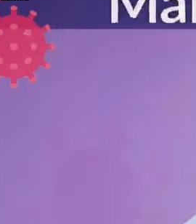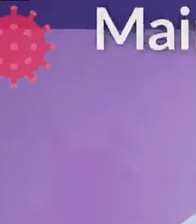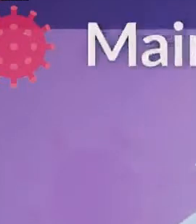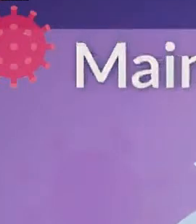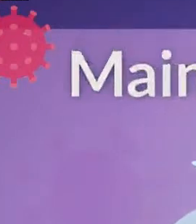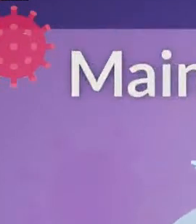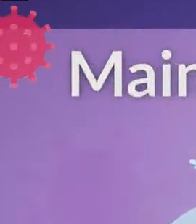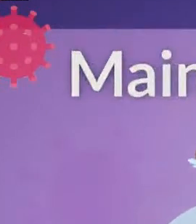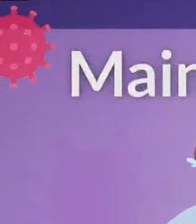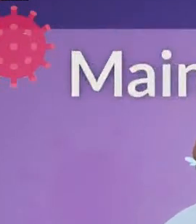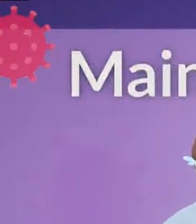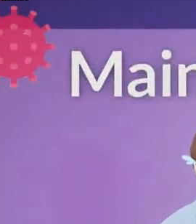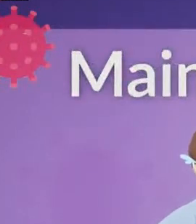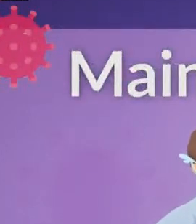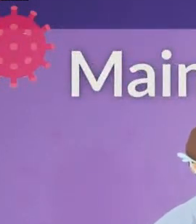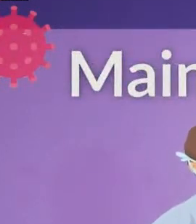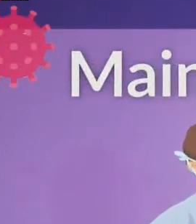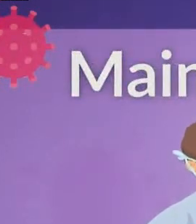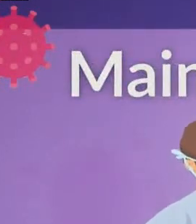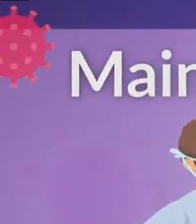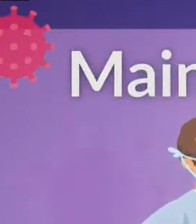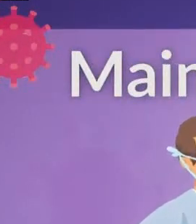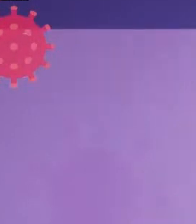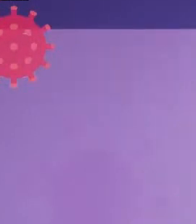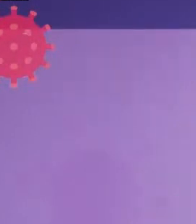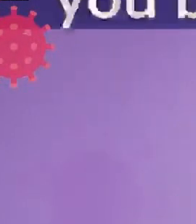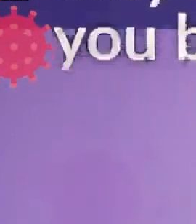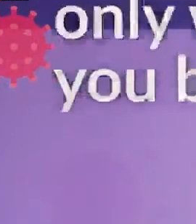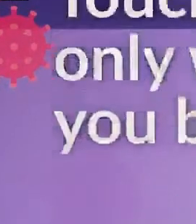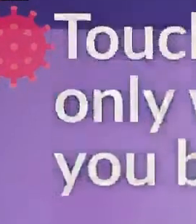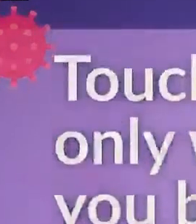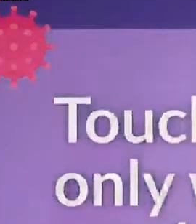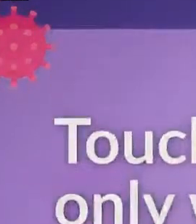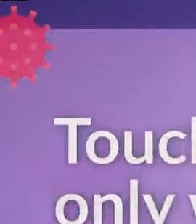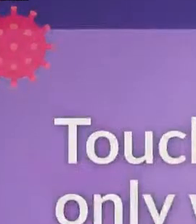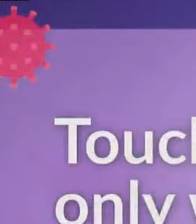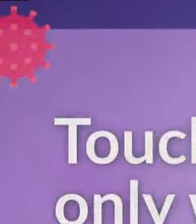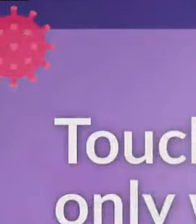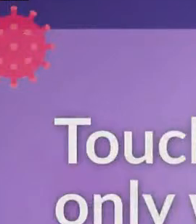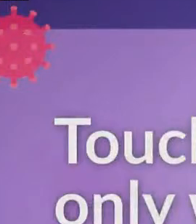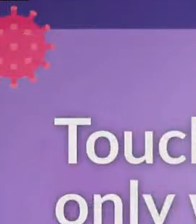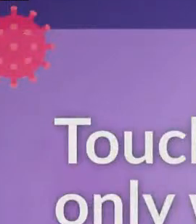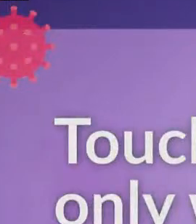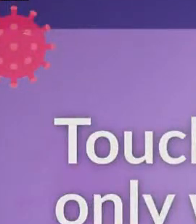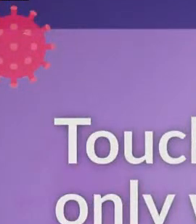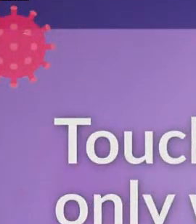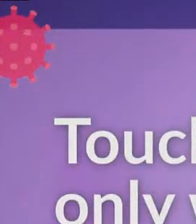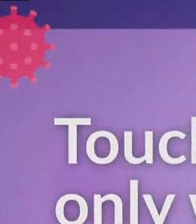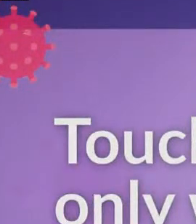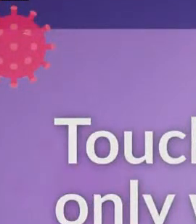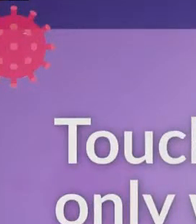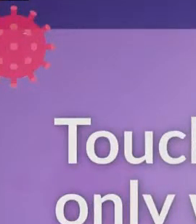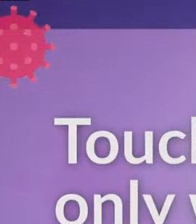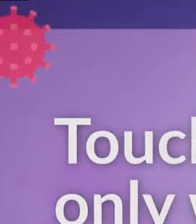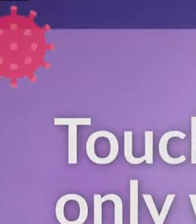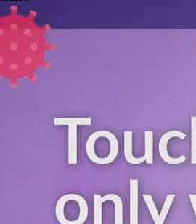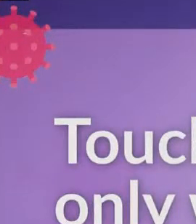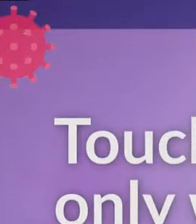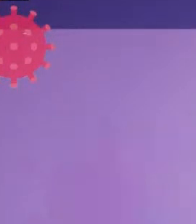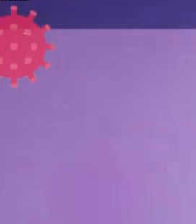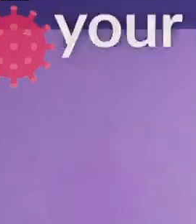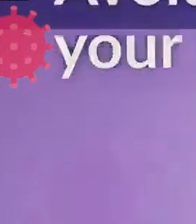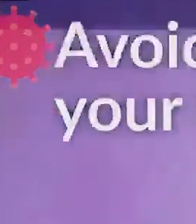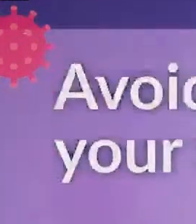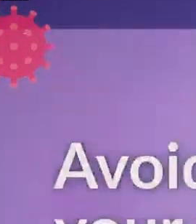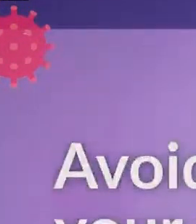store, stay at least 6 feet away from other shoppers. While you're in the store, touch as few things as possible. Touch only what